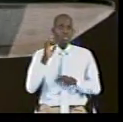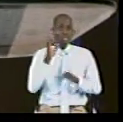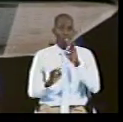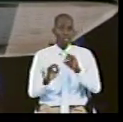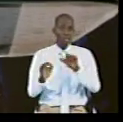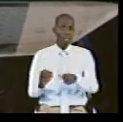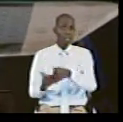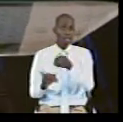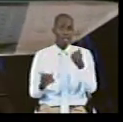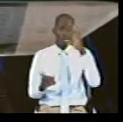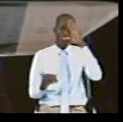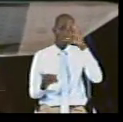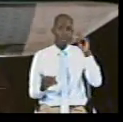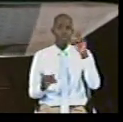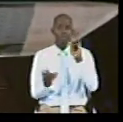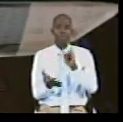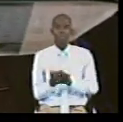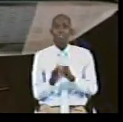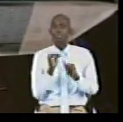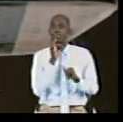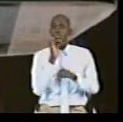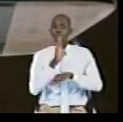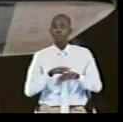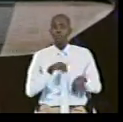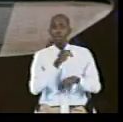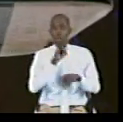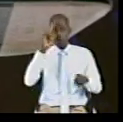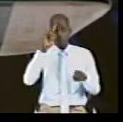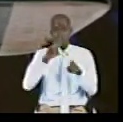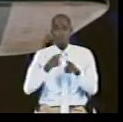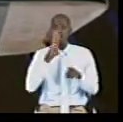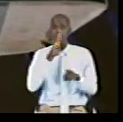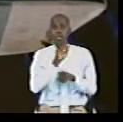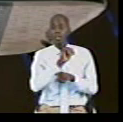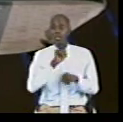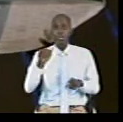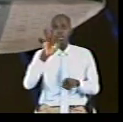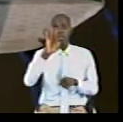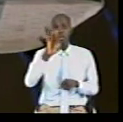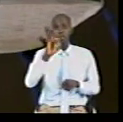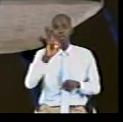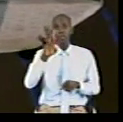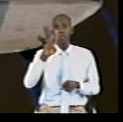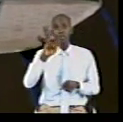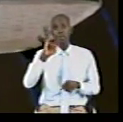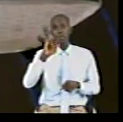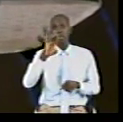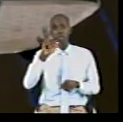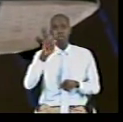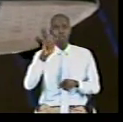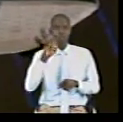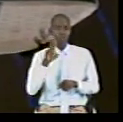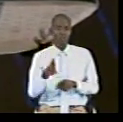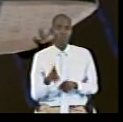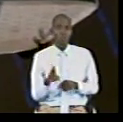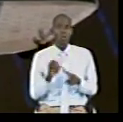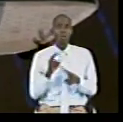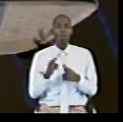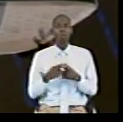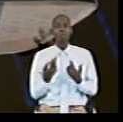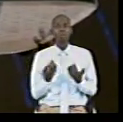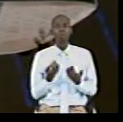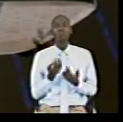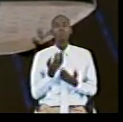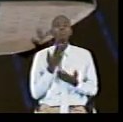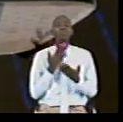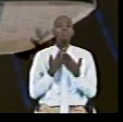is called a brother be a fornicator, and you know, or covetous, and you know it,